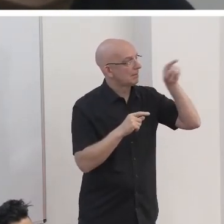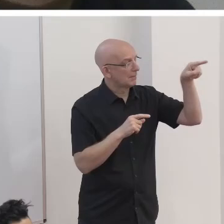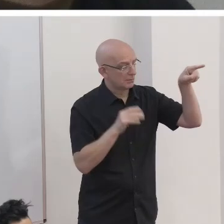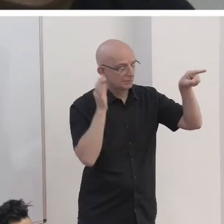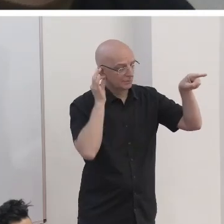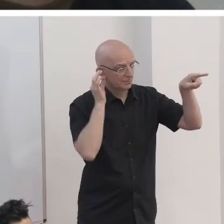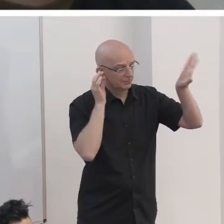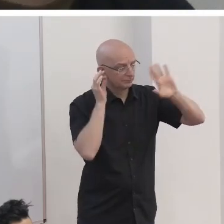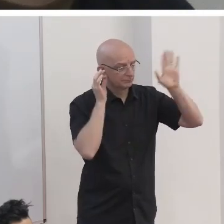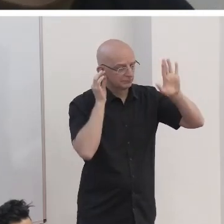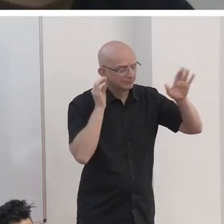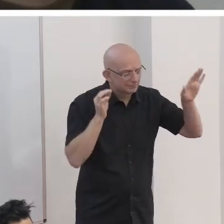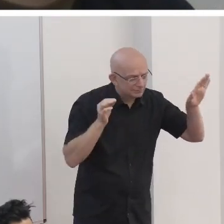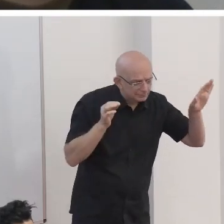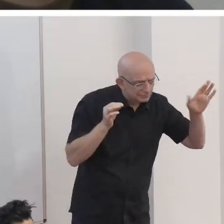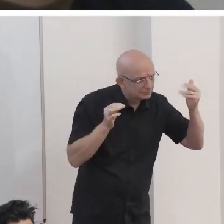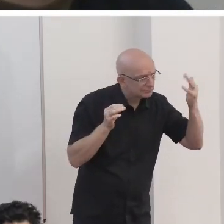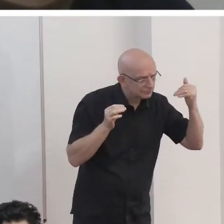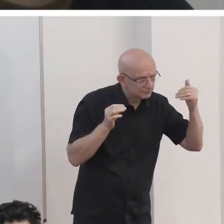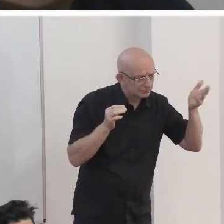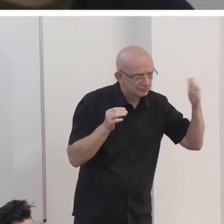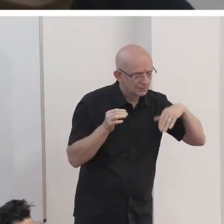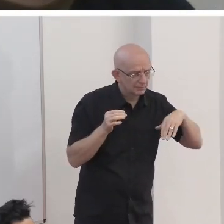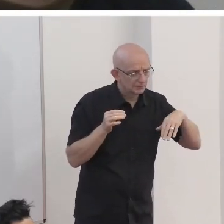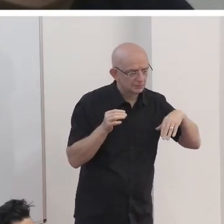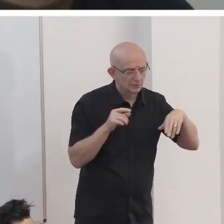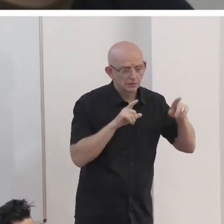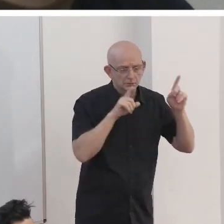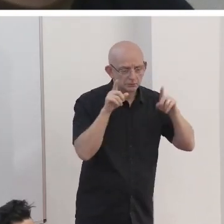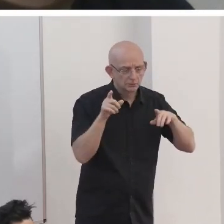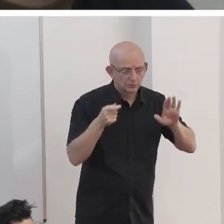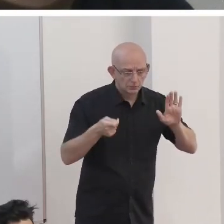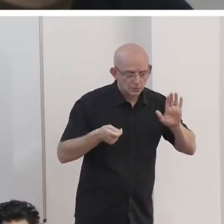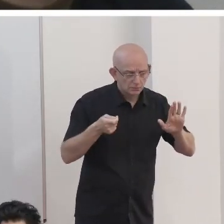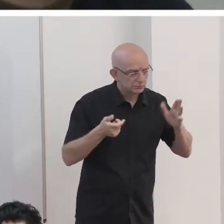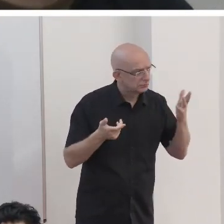I couldn't. Yeah, your voice is too slow. Not able. Yeah.